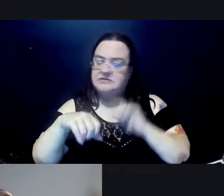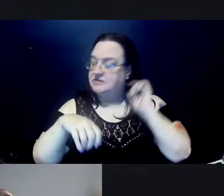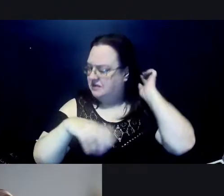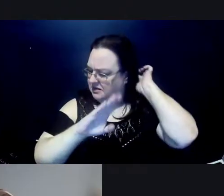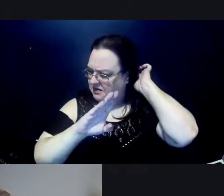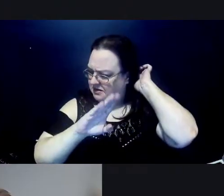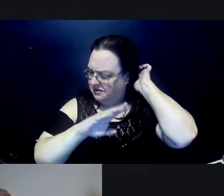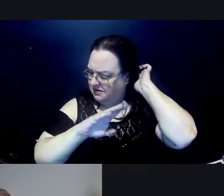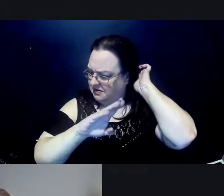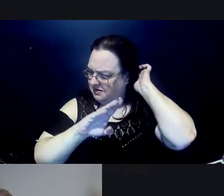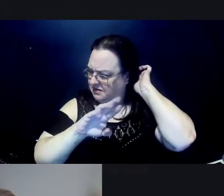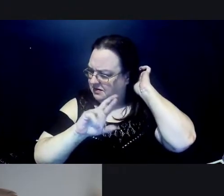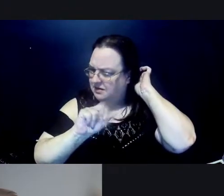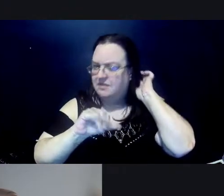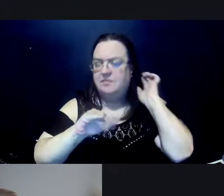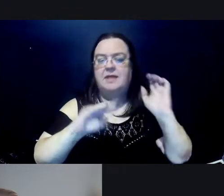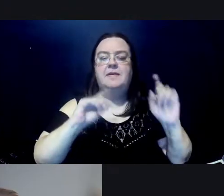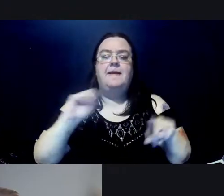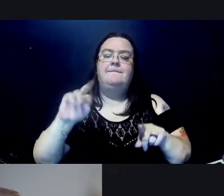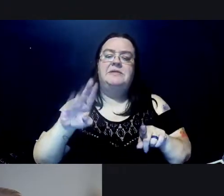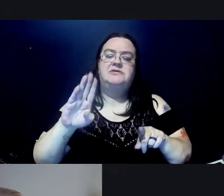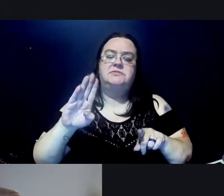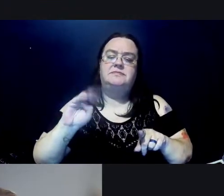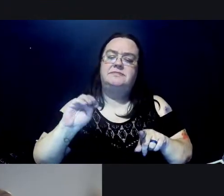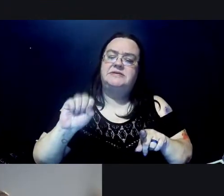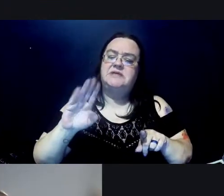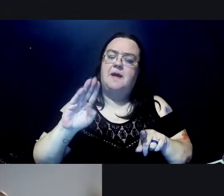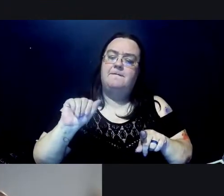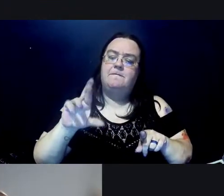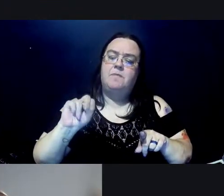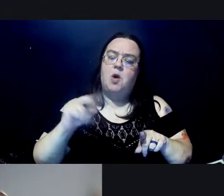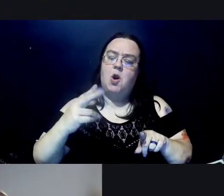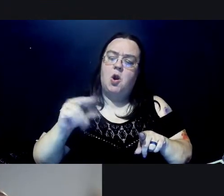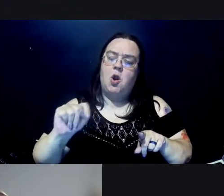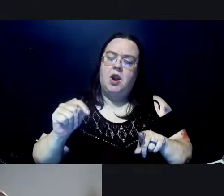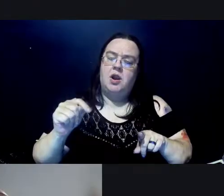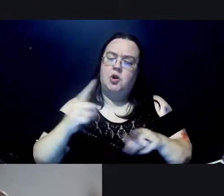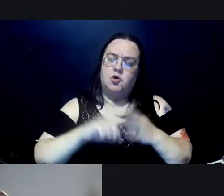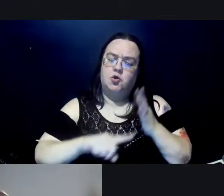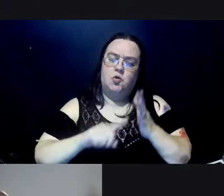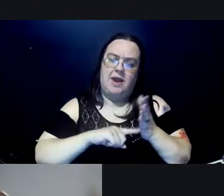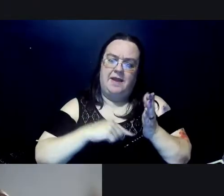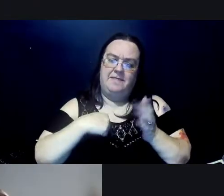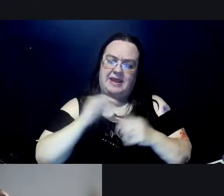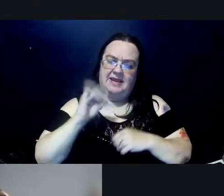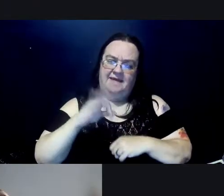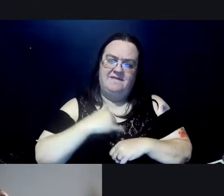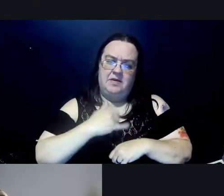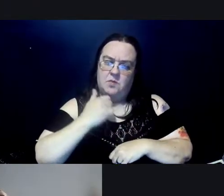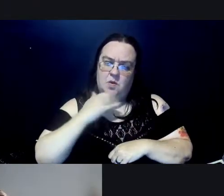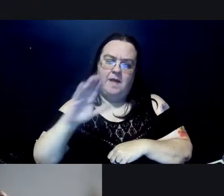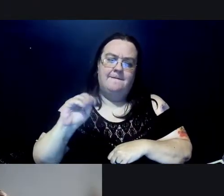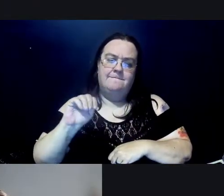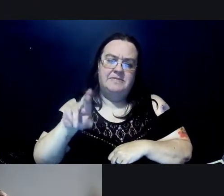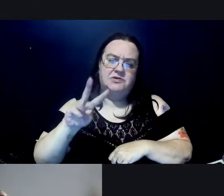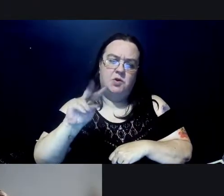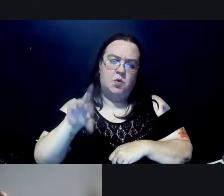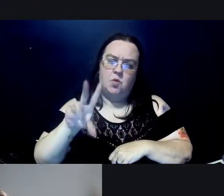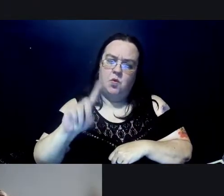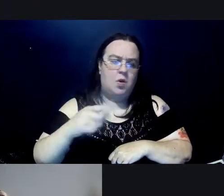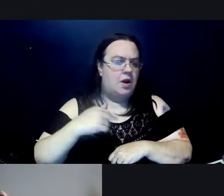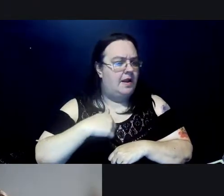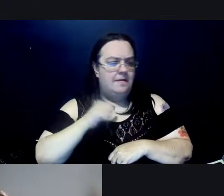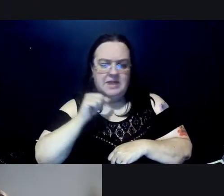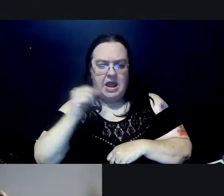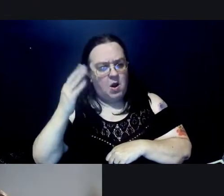Ms. Barnhart will correct me if I'm misinterpreting this. Mr. Ward, I'm not aware of